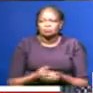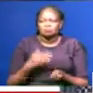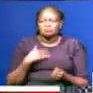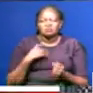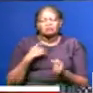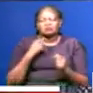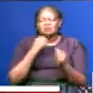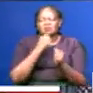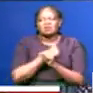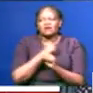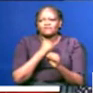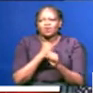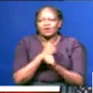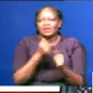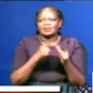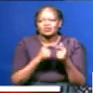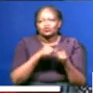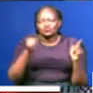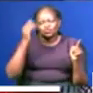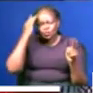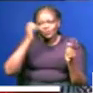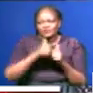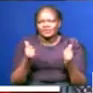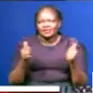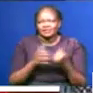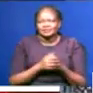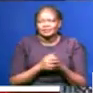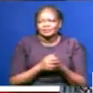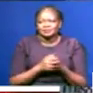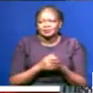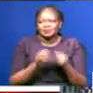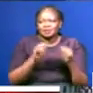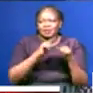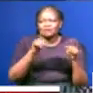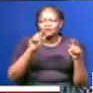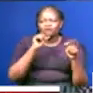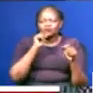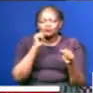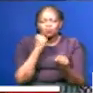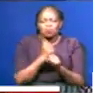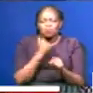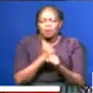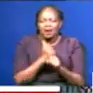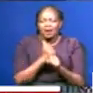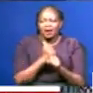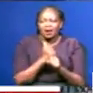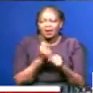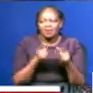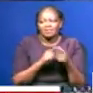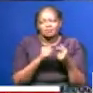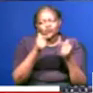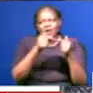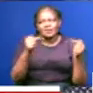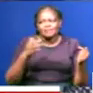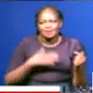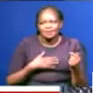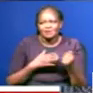Performance. Yes. Na nyinyi wote mnanijua. Yes. Wewe kama si mchapa kazi, wewe ni adui yangu.